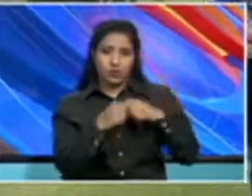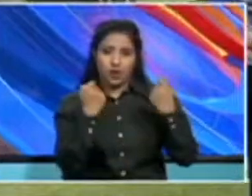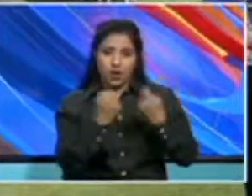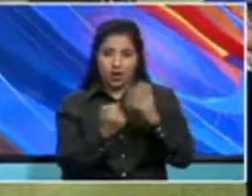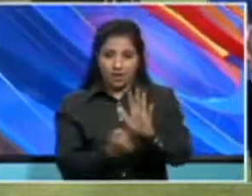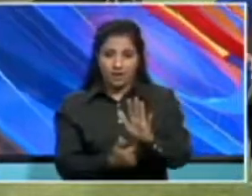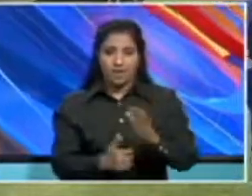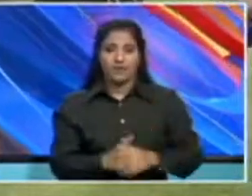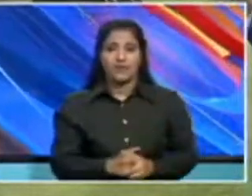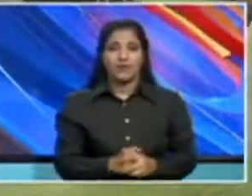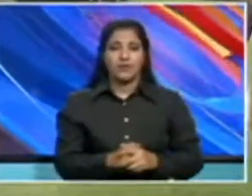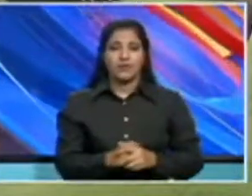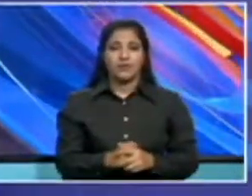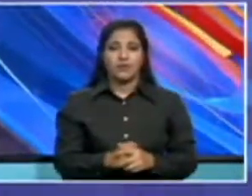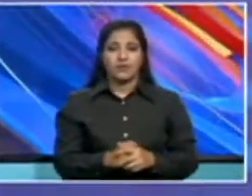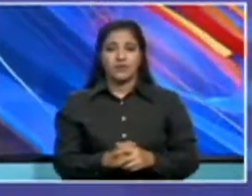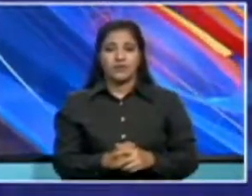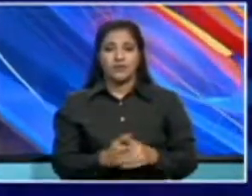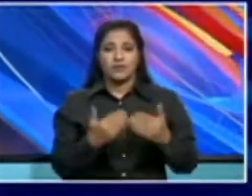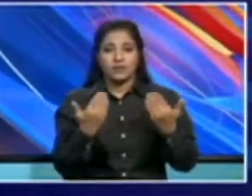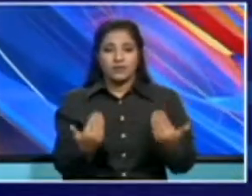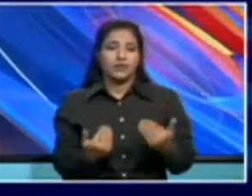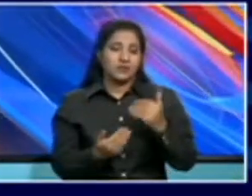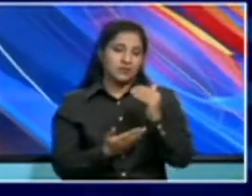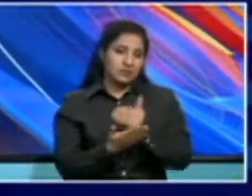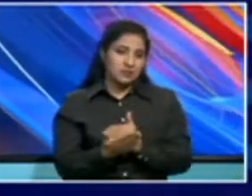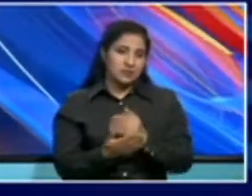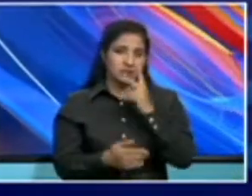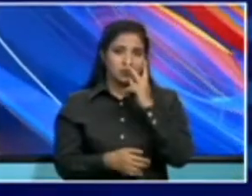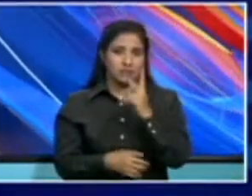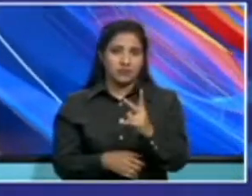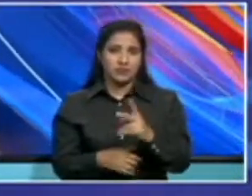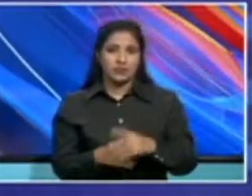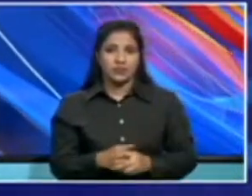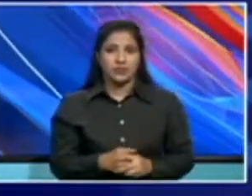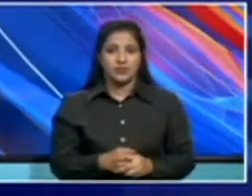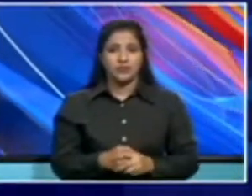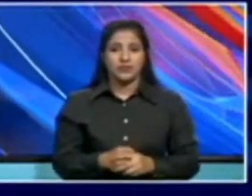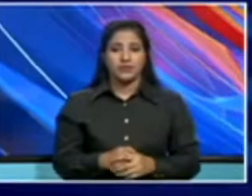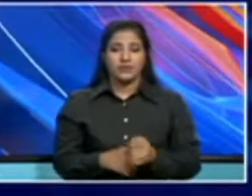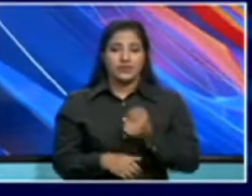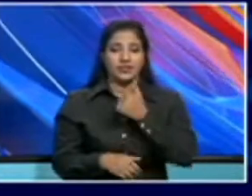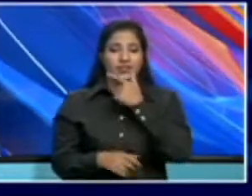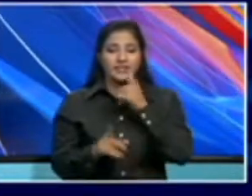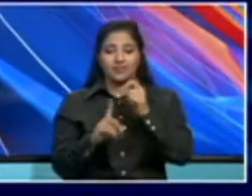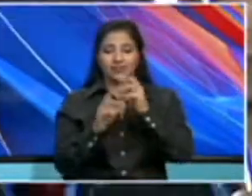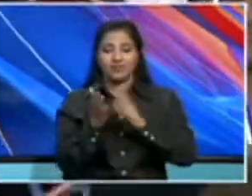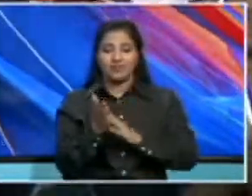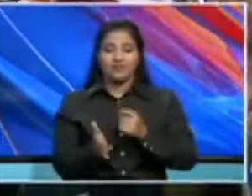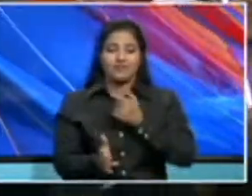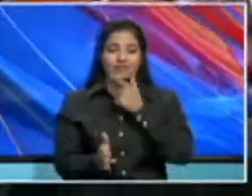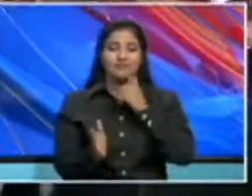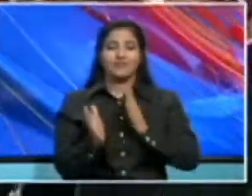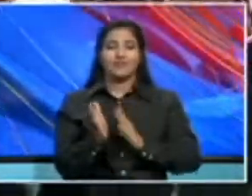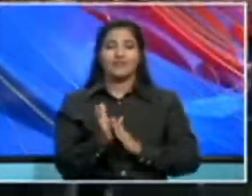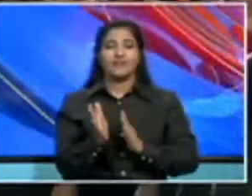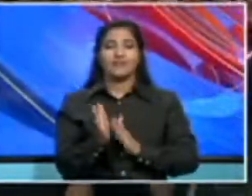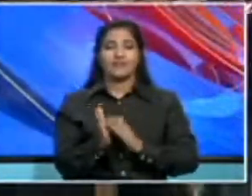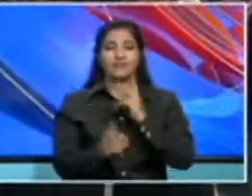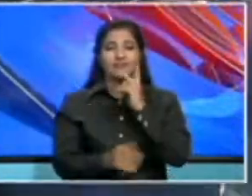other than the years in which the Olympic Games, the Asian Games are hosted. And a smiling Prime Minister, Honorable Shri Narendra